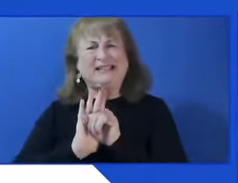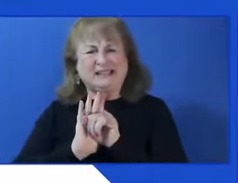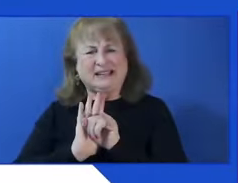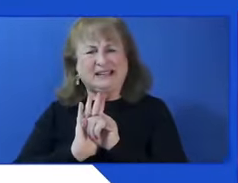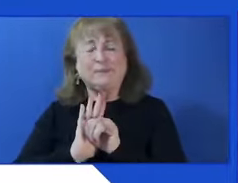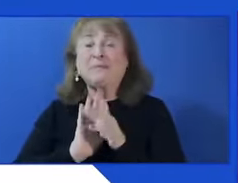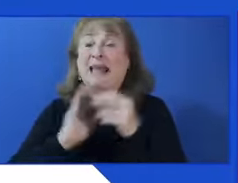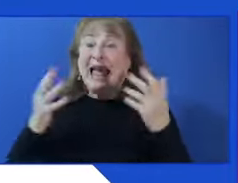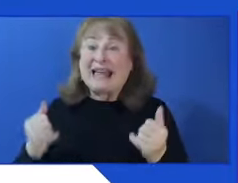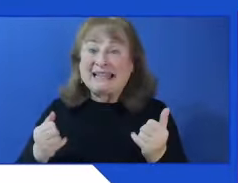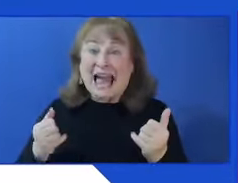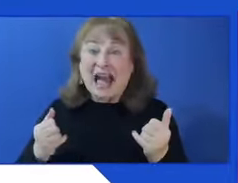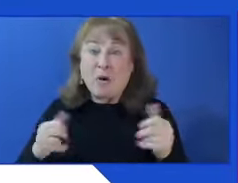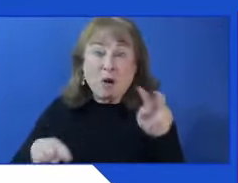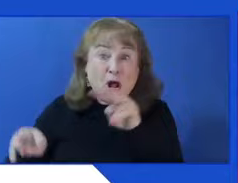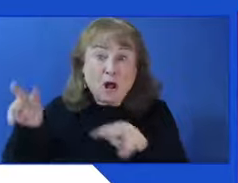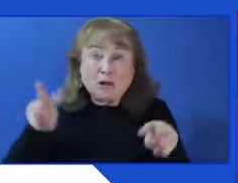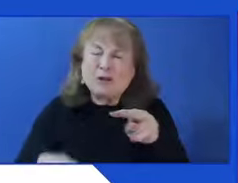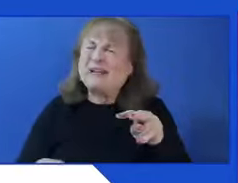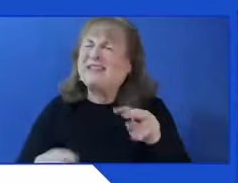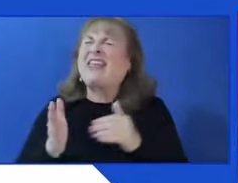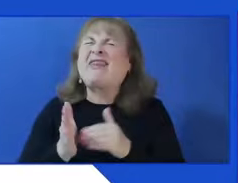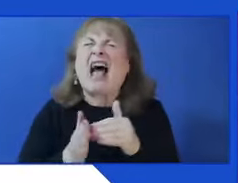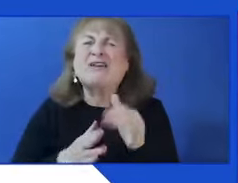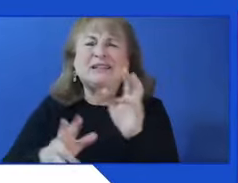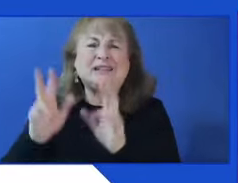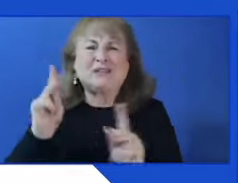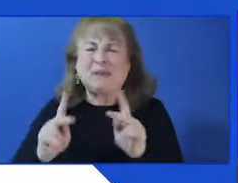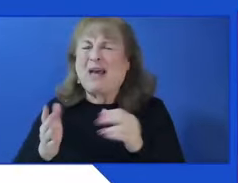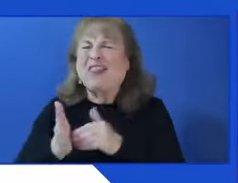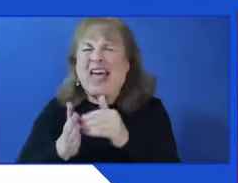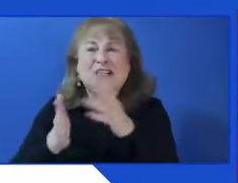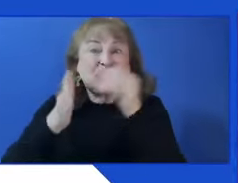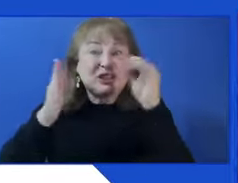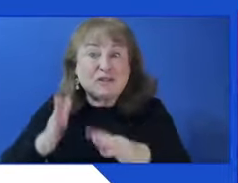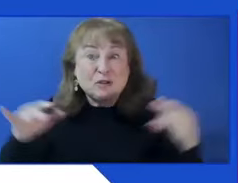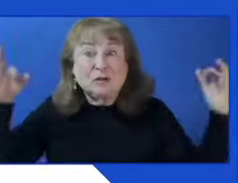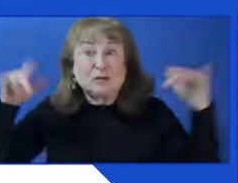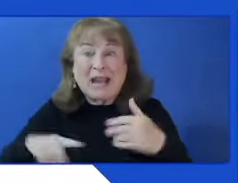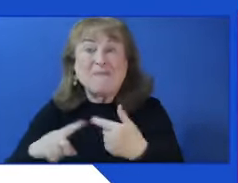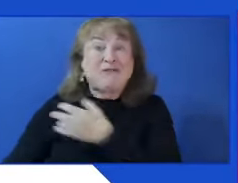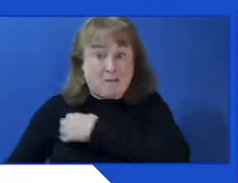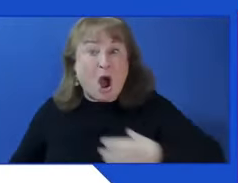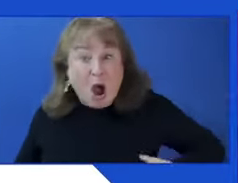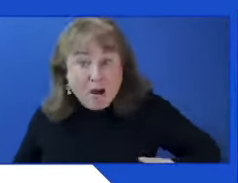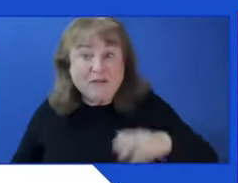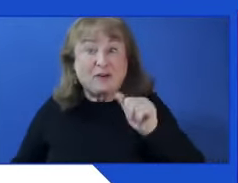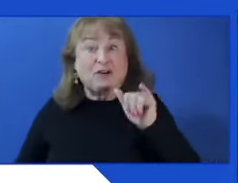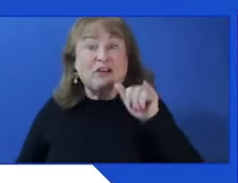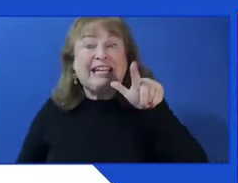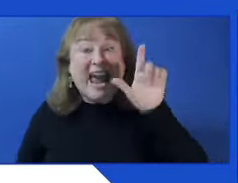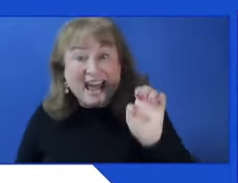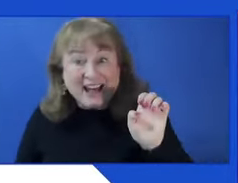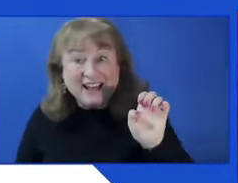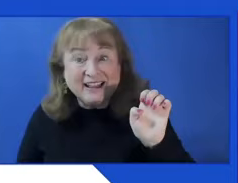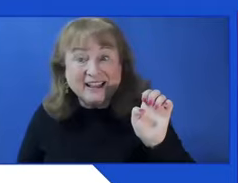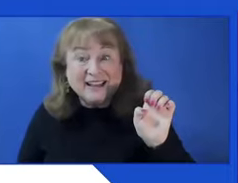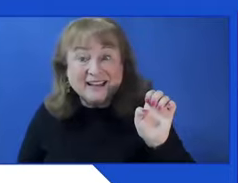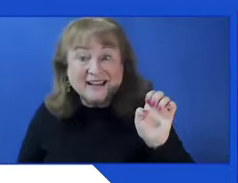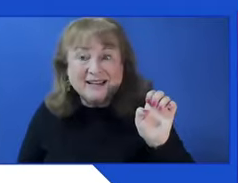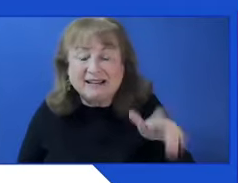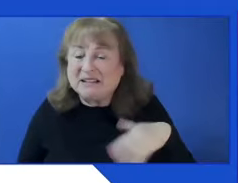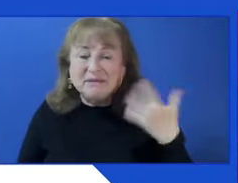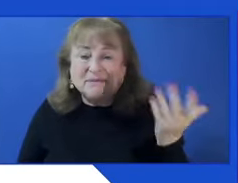And now look at those tens of thousands of students who came from Harvard and Yale and